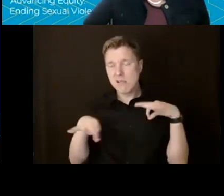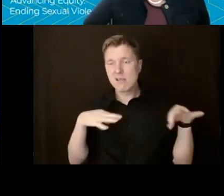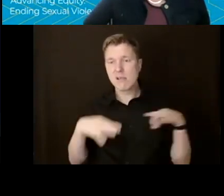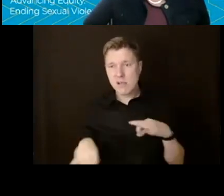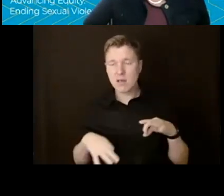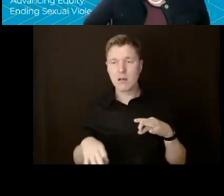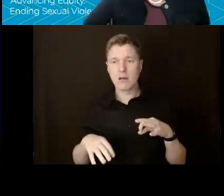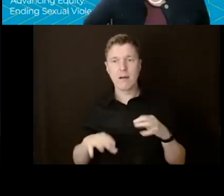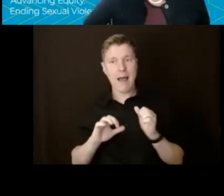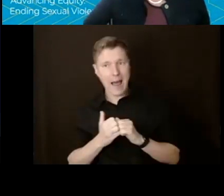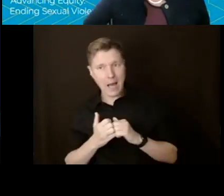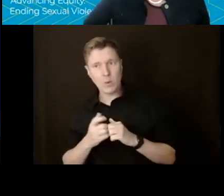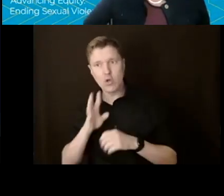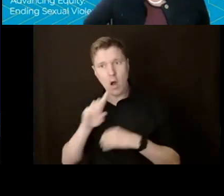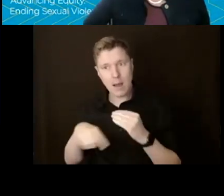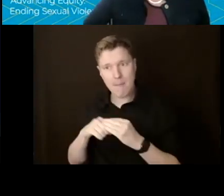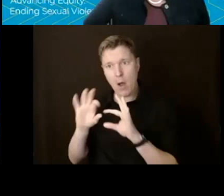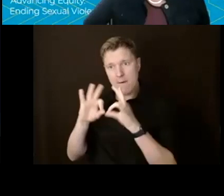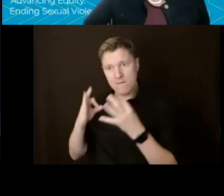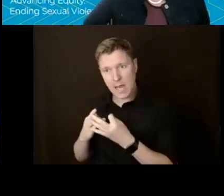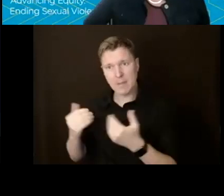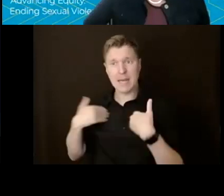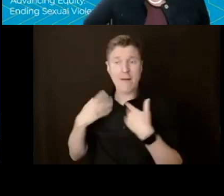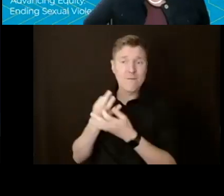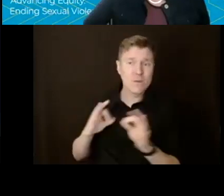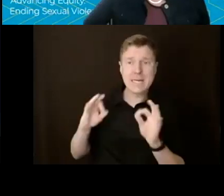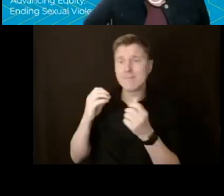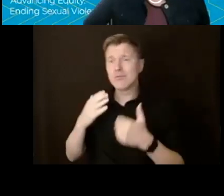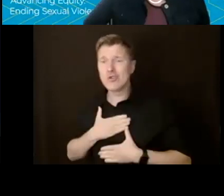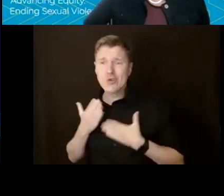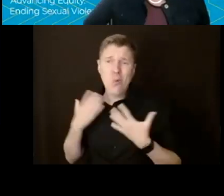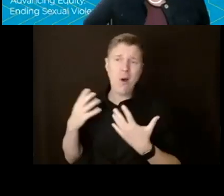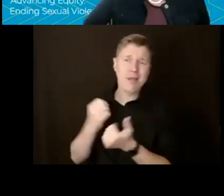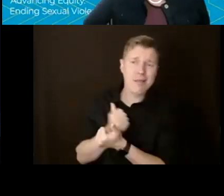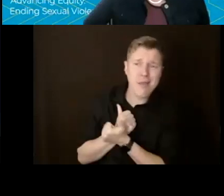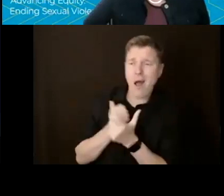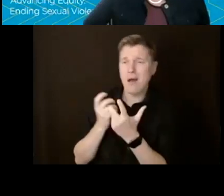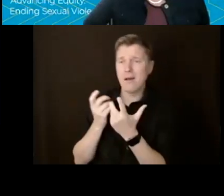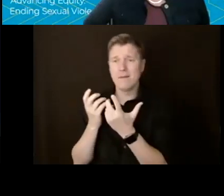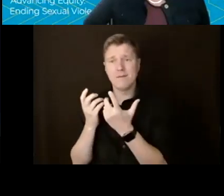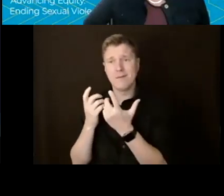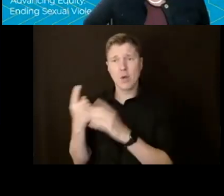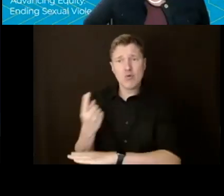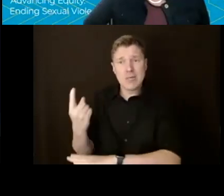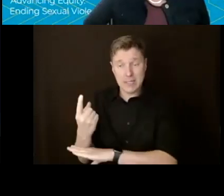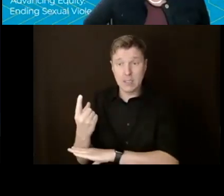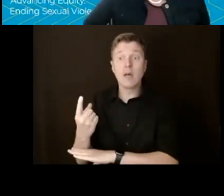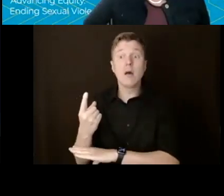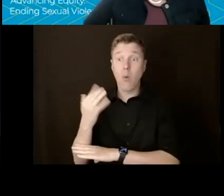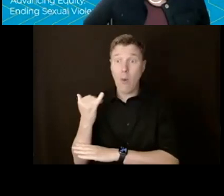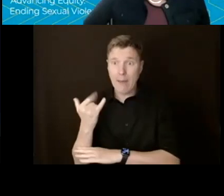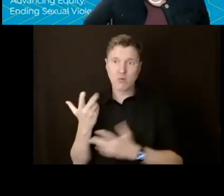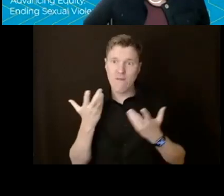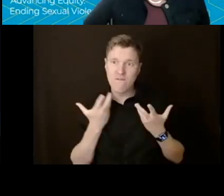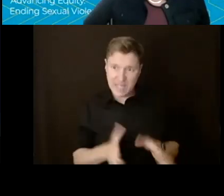families can have freedom and joy and agency and love and community? Because we have finally accomplished what we set out to do,